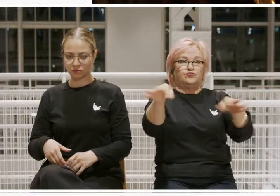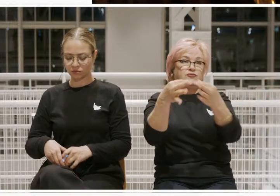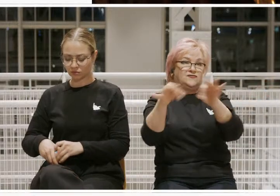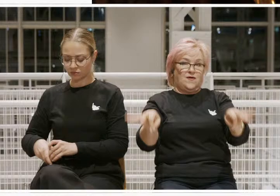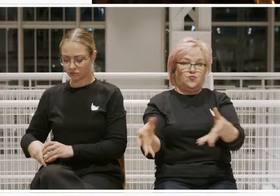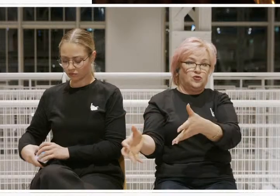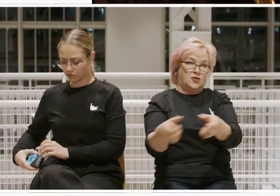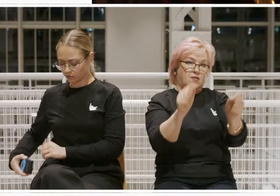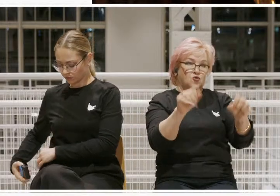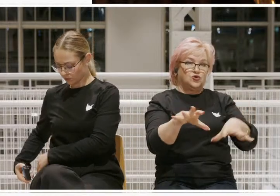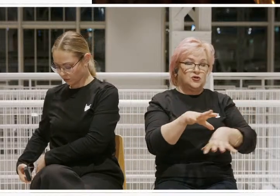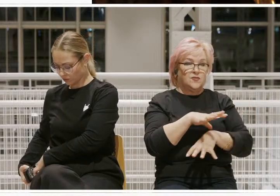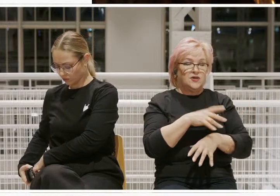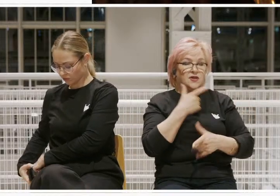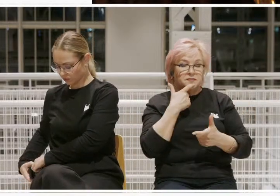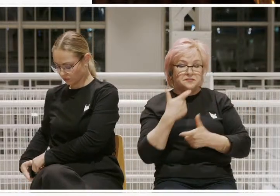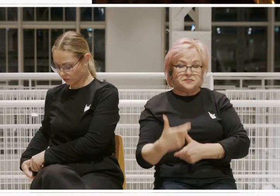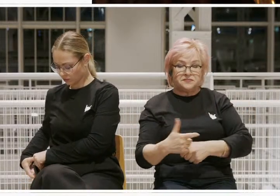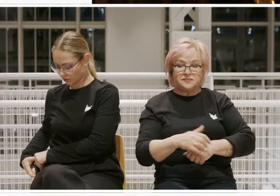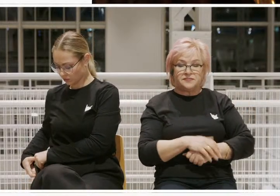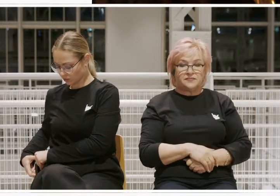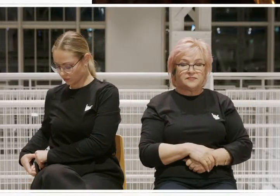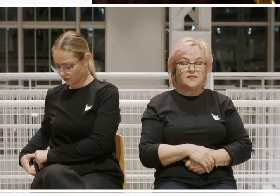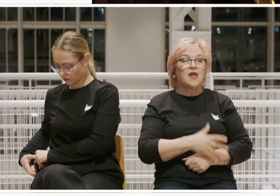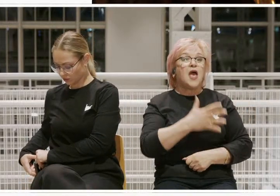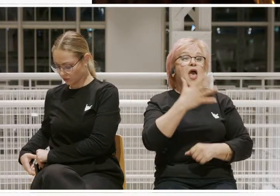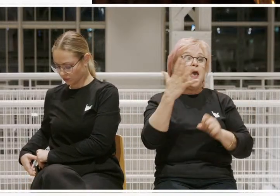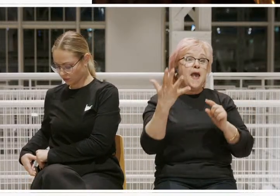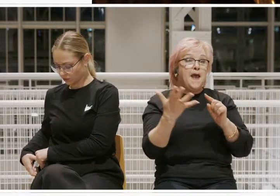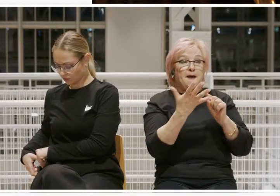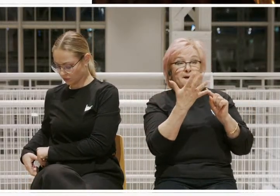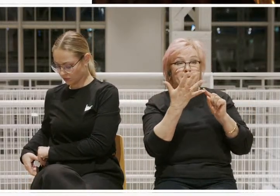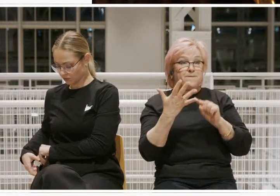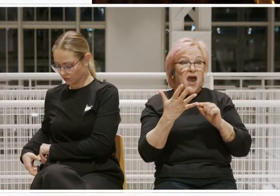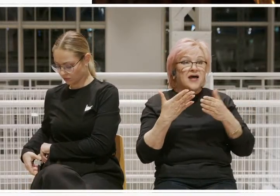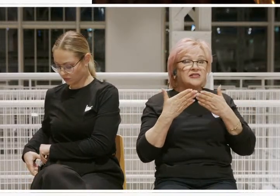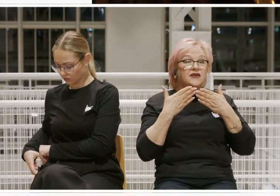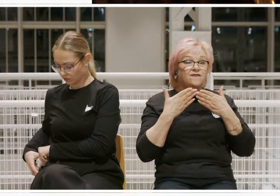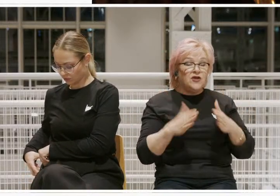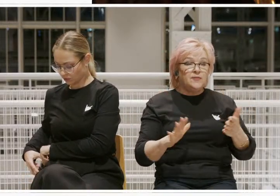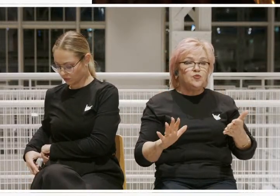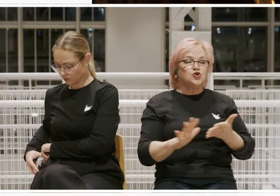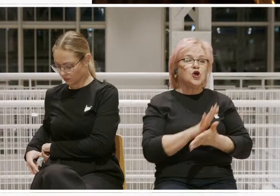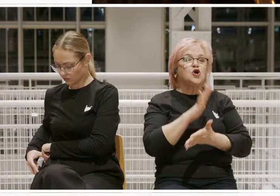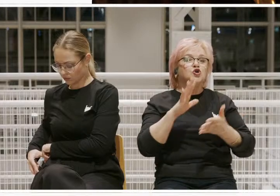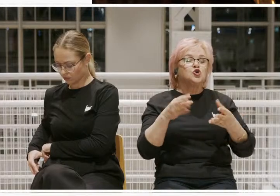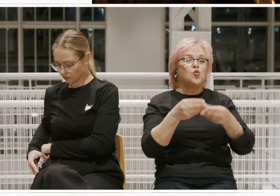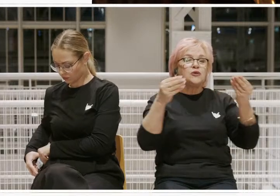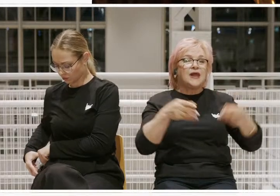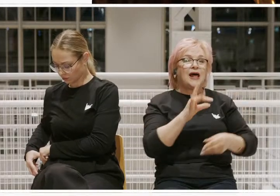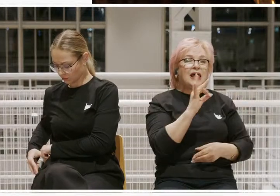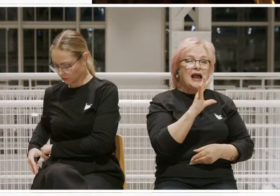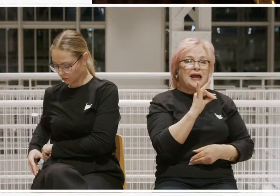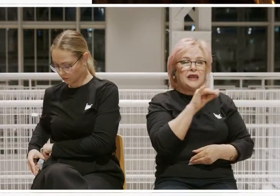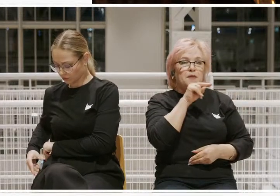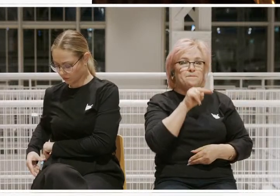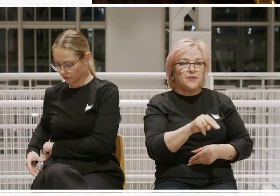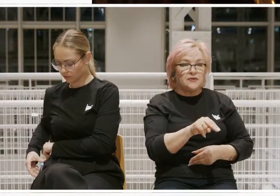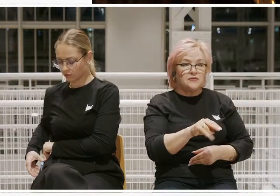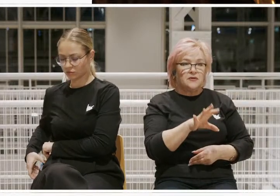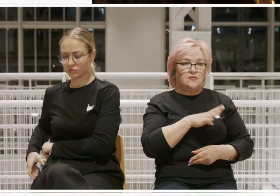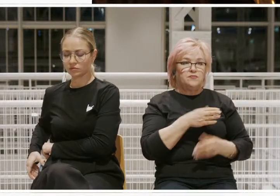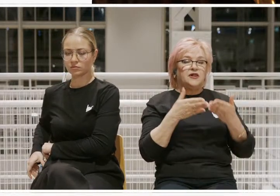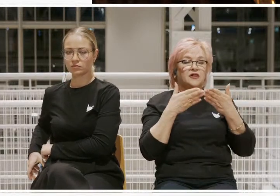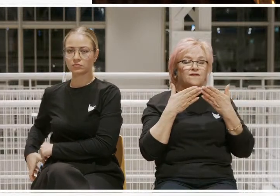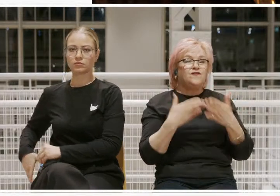of Creep magazine published on the occasion of the 17th Istanbul Biennial. Egerman connects her research with